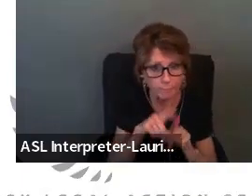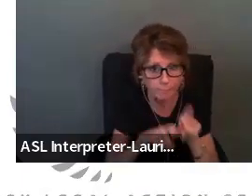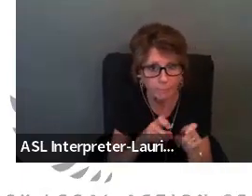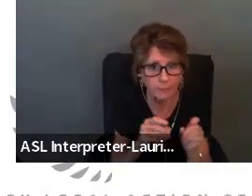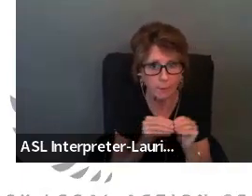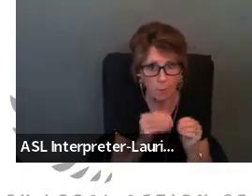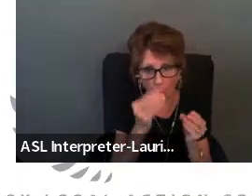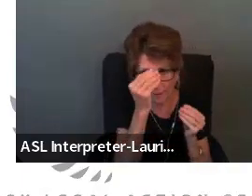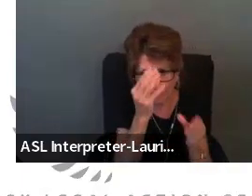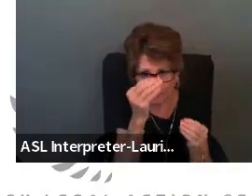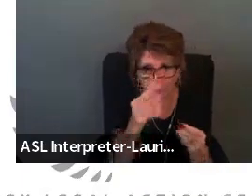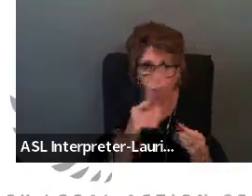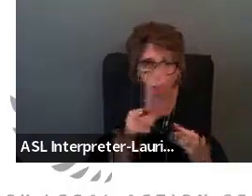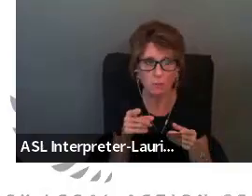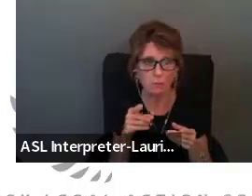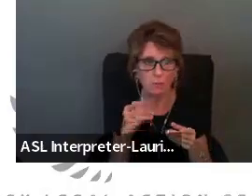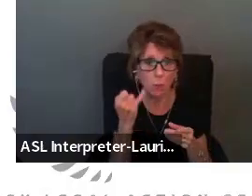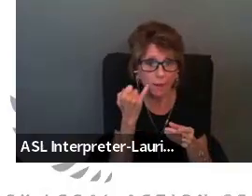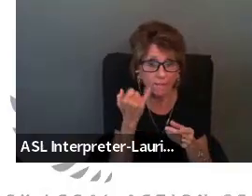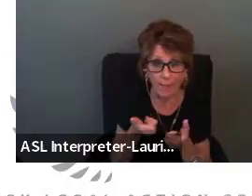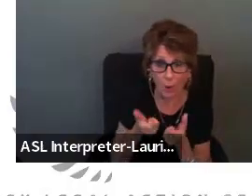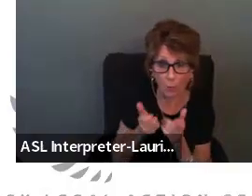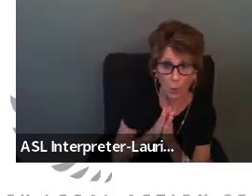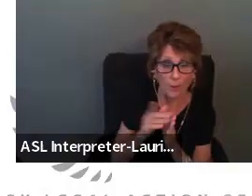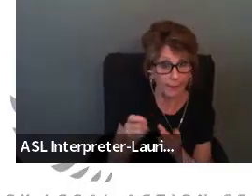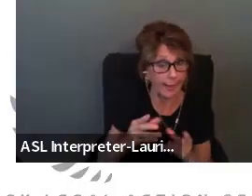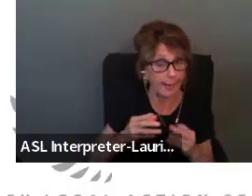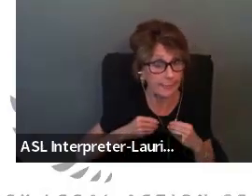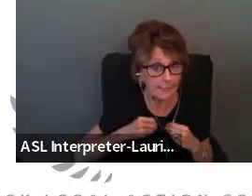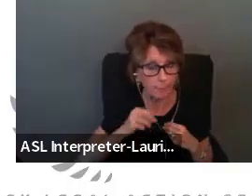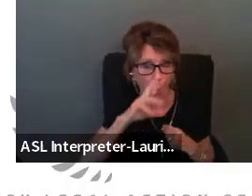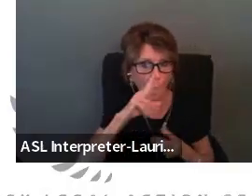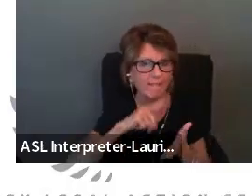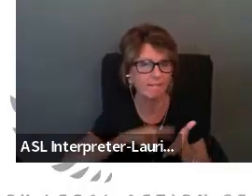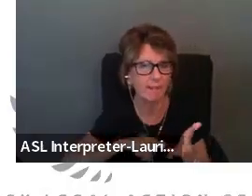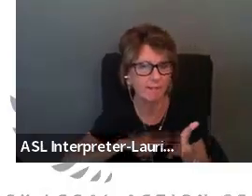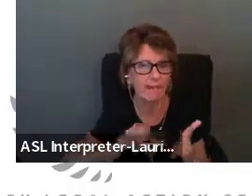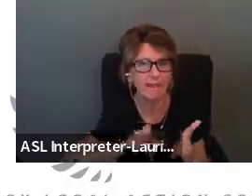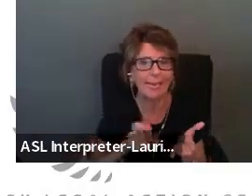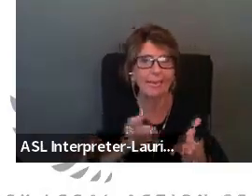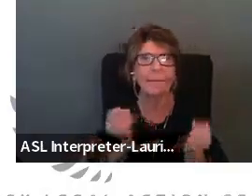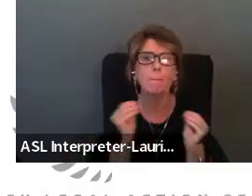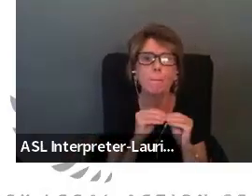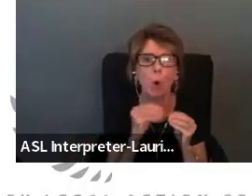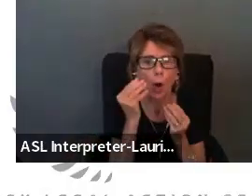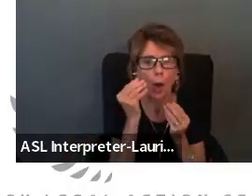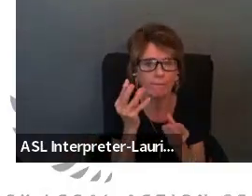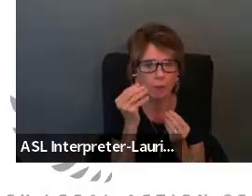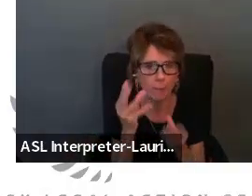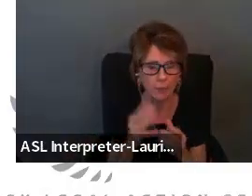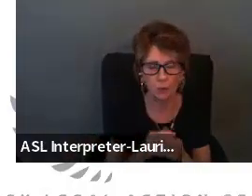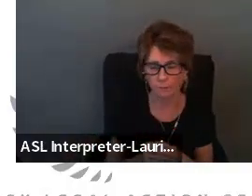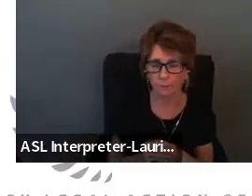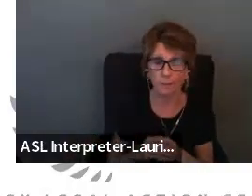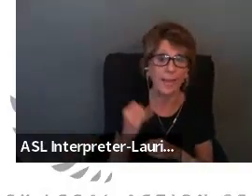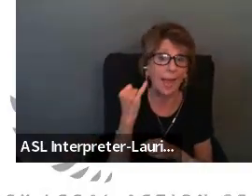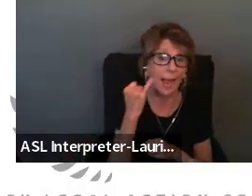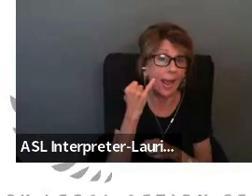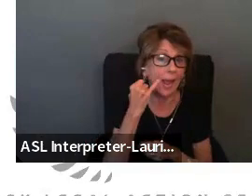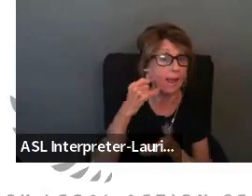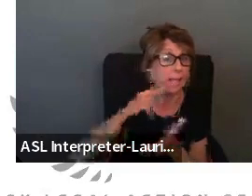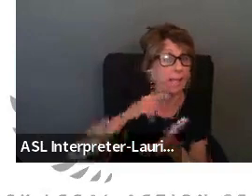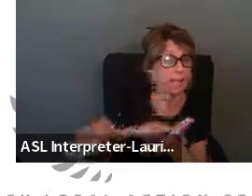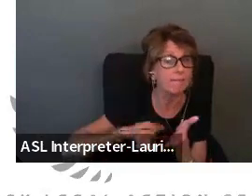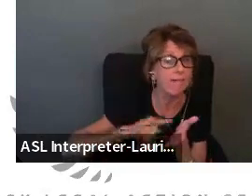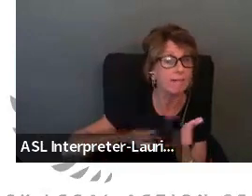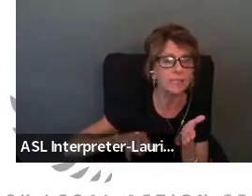they can accept or investigate. Now, let's just, if they accept, you jump to stage 2. Nothing else needs to